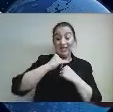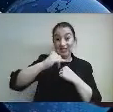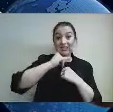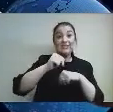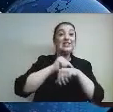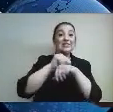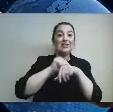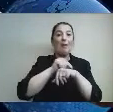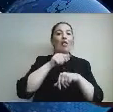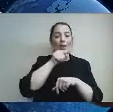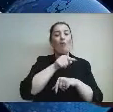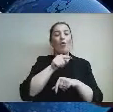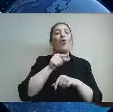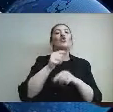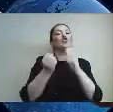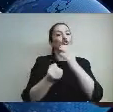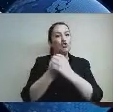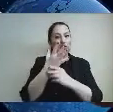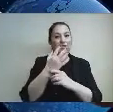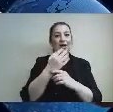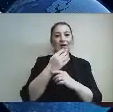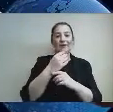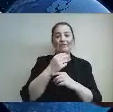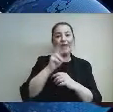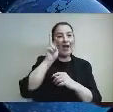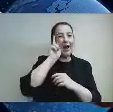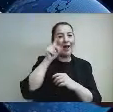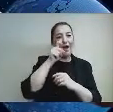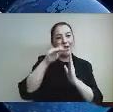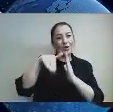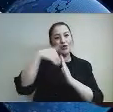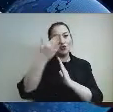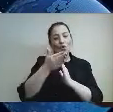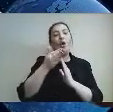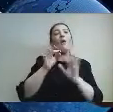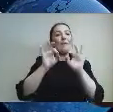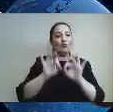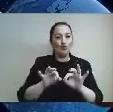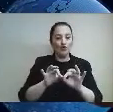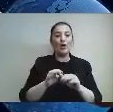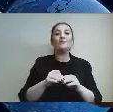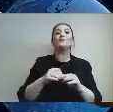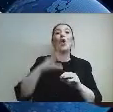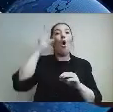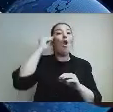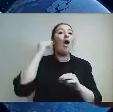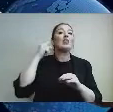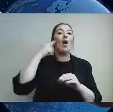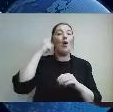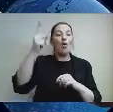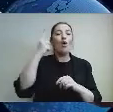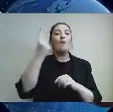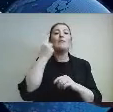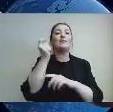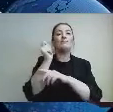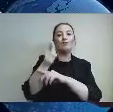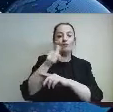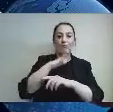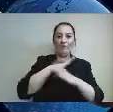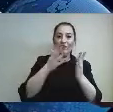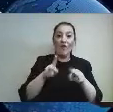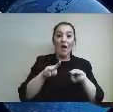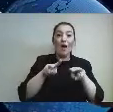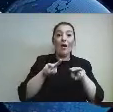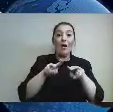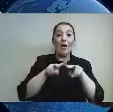branch in the Netherlands. Mert is young, but he is Fortune. He appears on the under 40